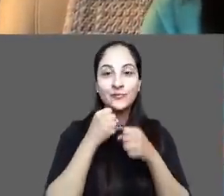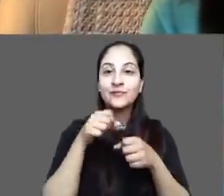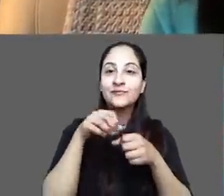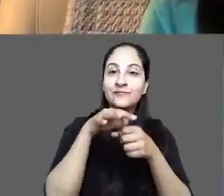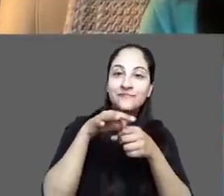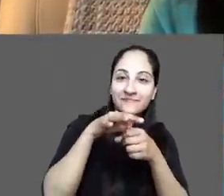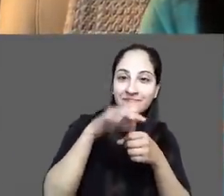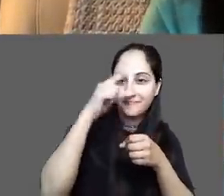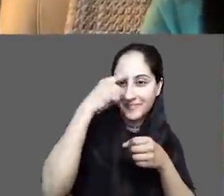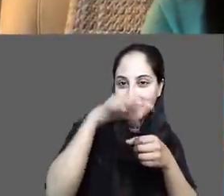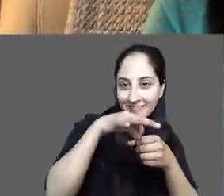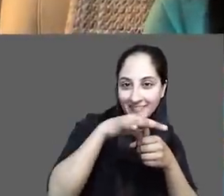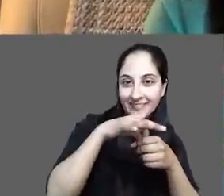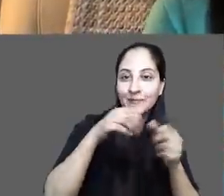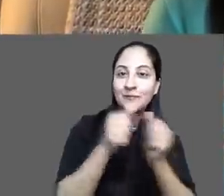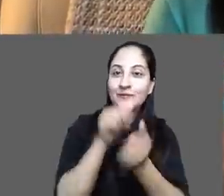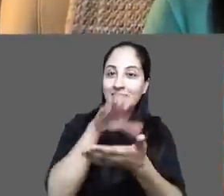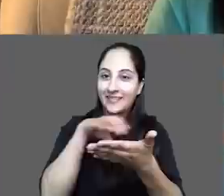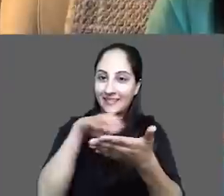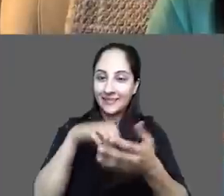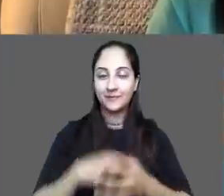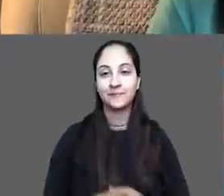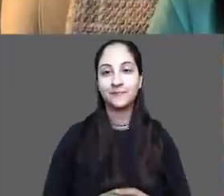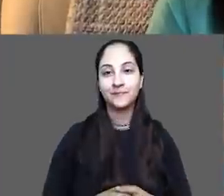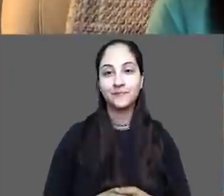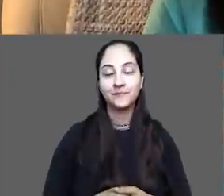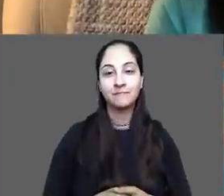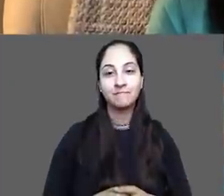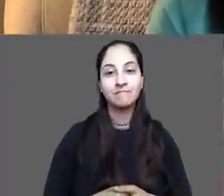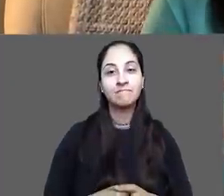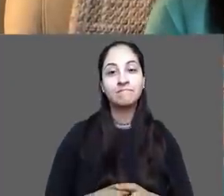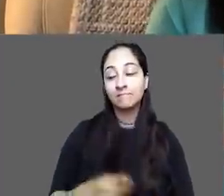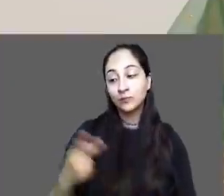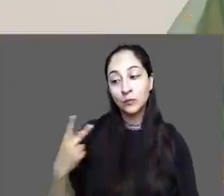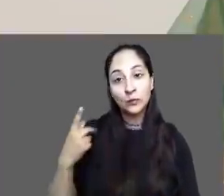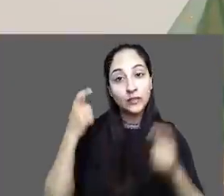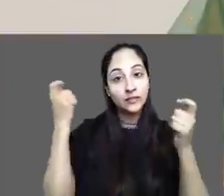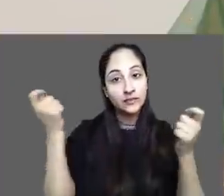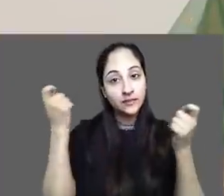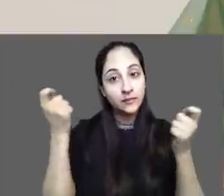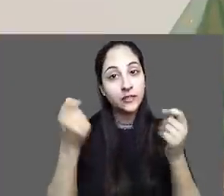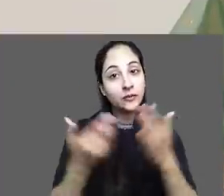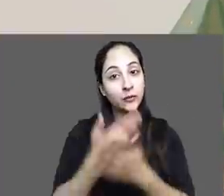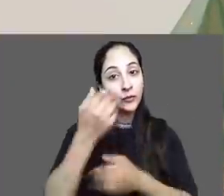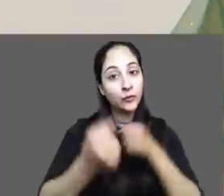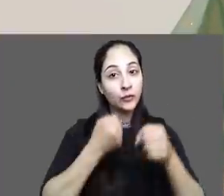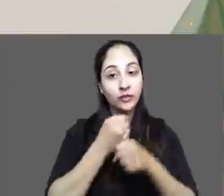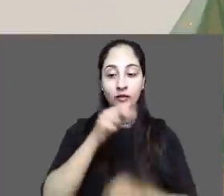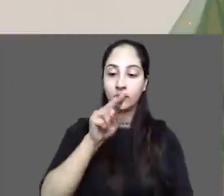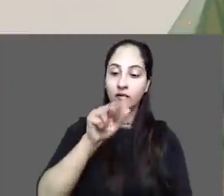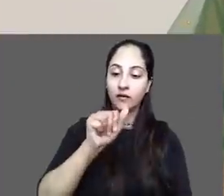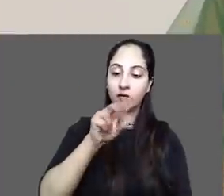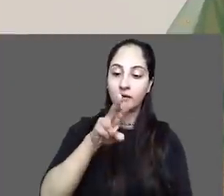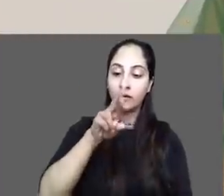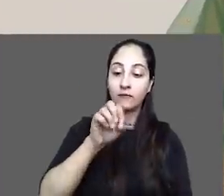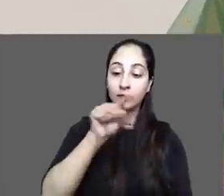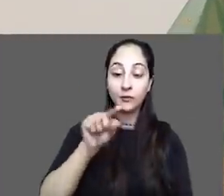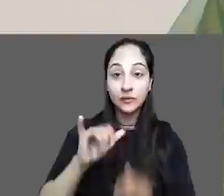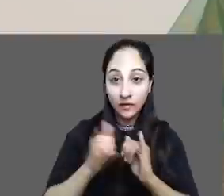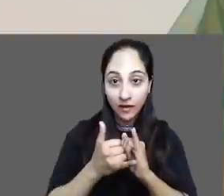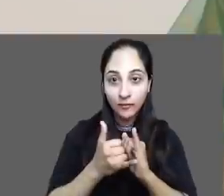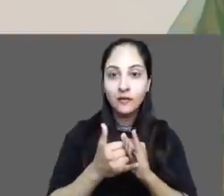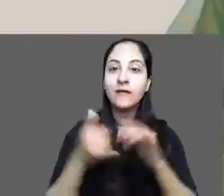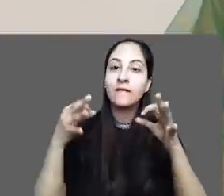farfar to go with that, and then of course, chai with marble cake. We celebrate Nowruz by visiting our families and